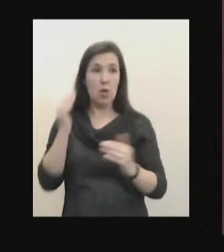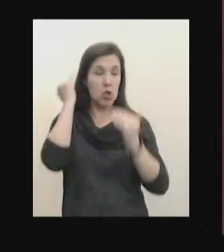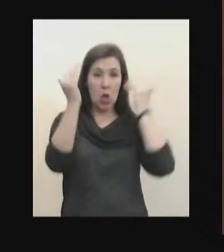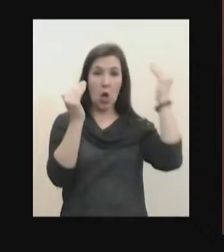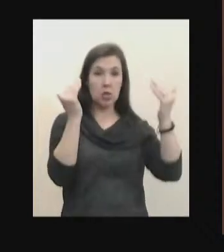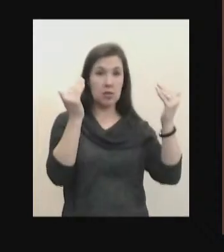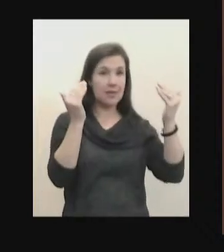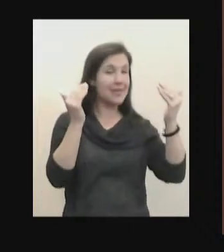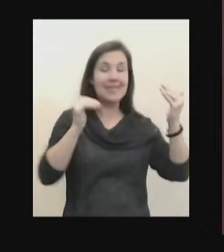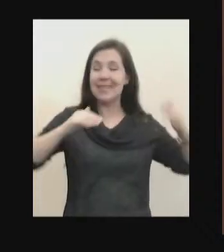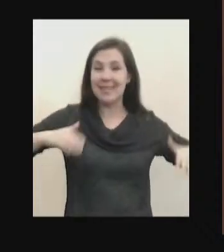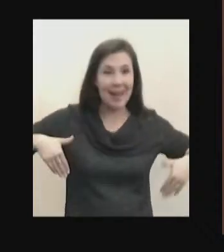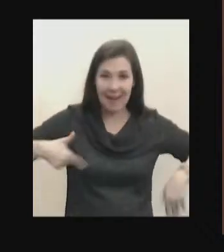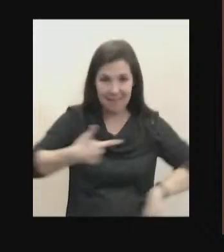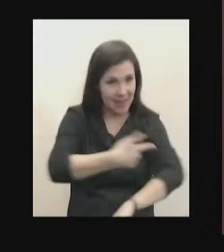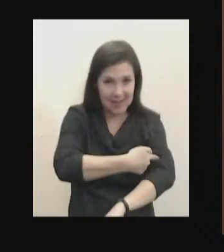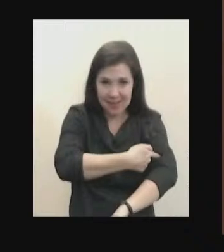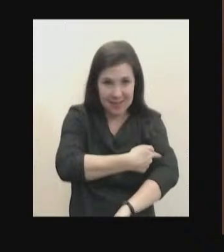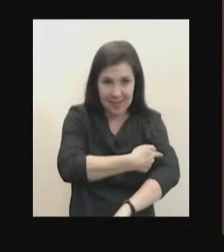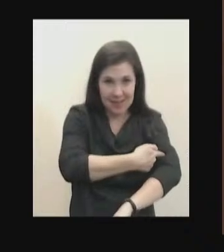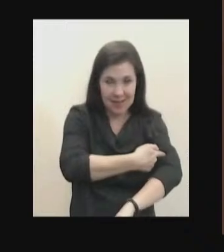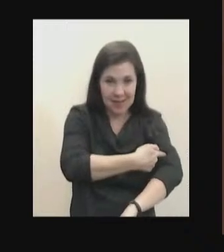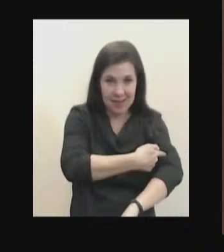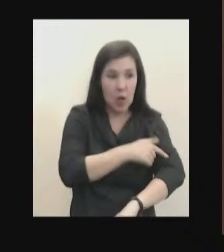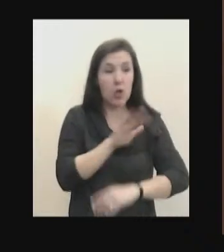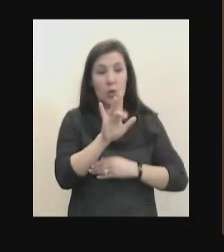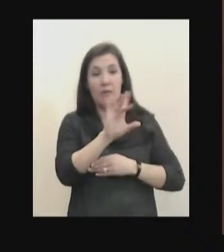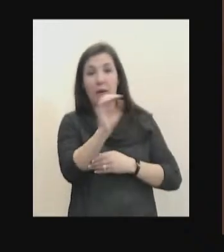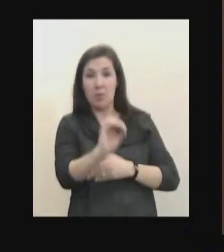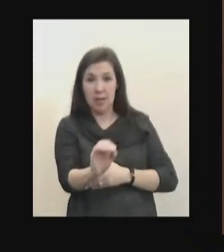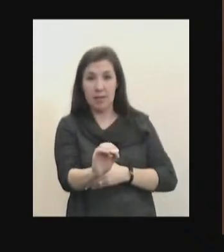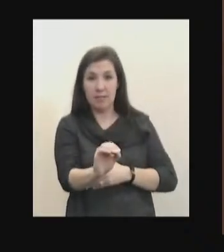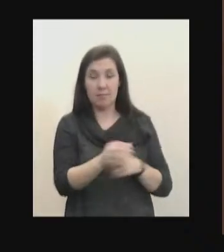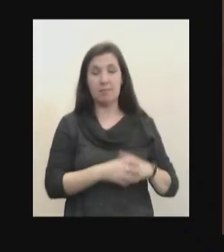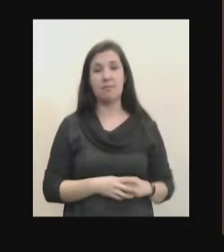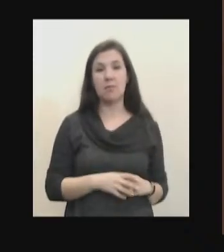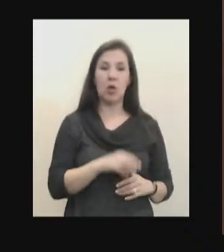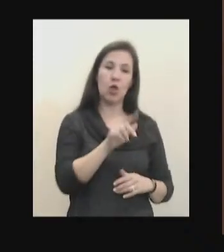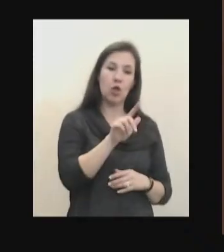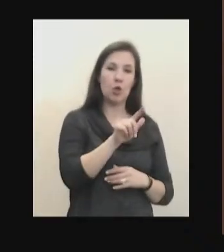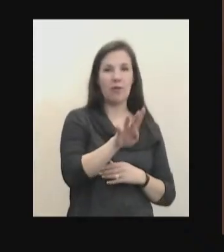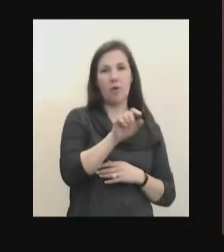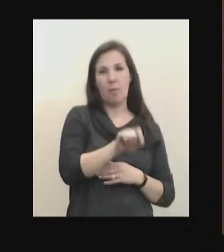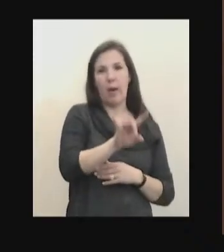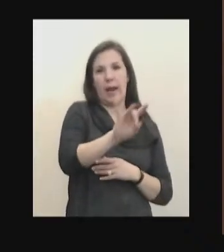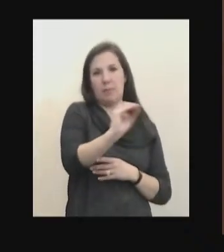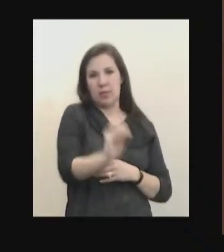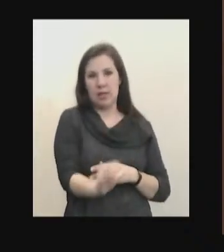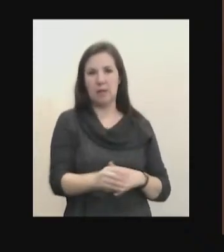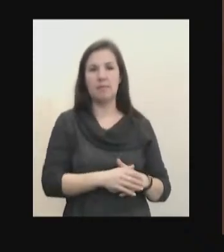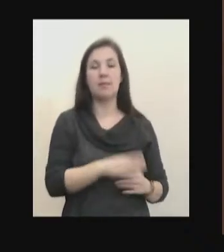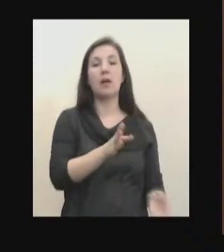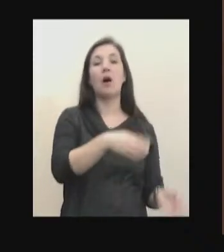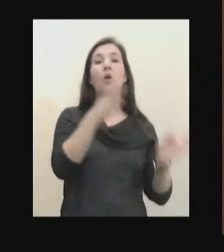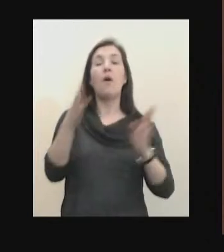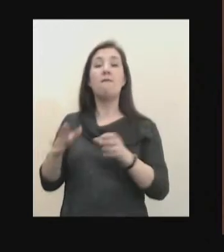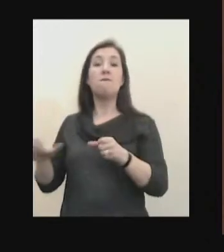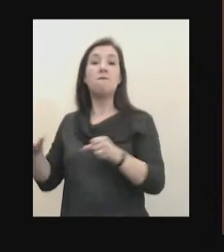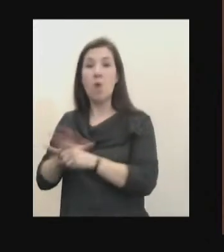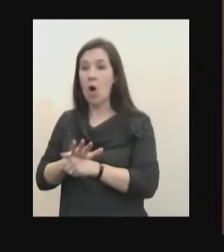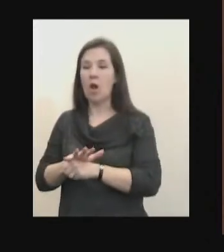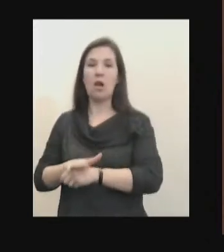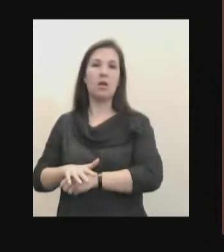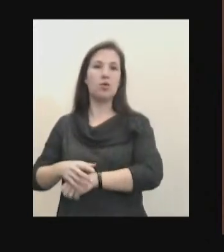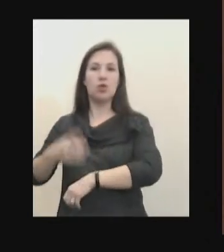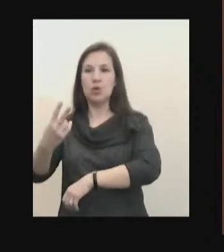vaccinated. 25%, 24.8%. And when we talk about full regimen, those who've completed their vaccine regimen, and this does